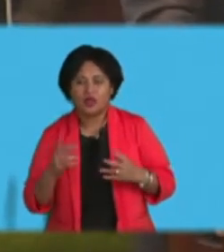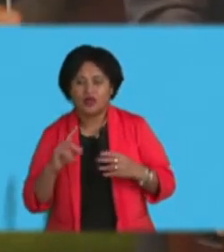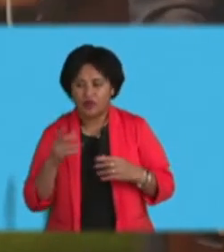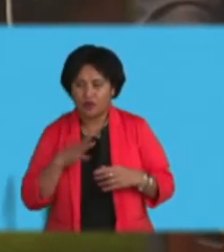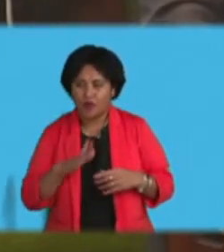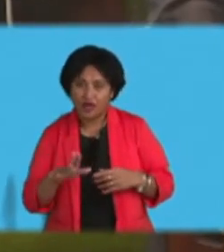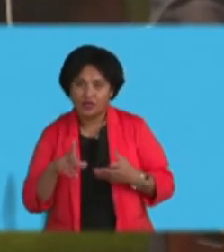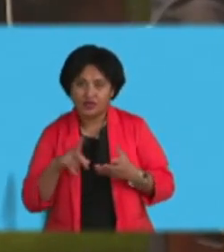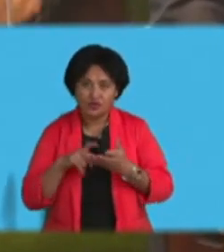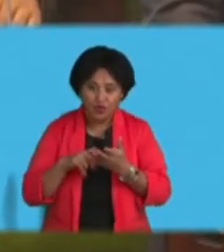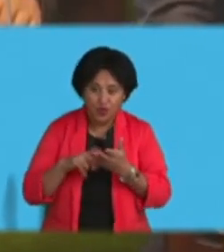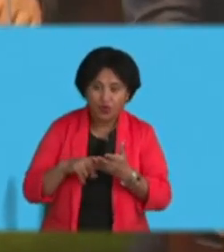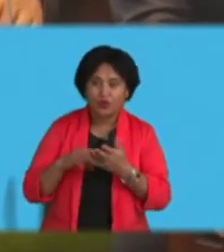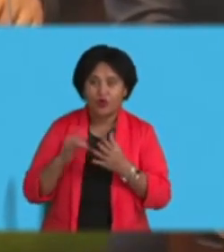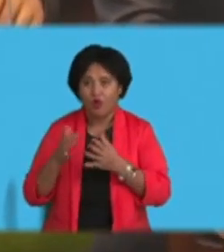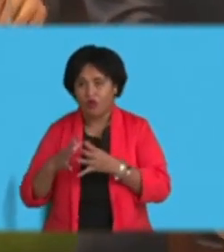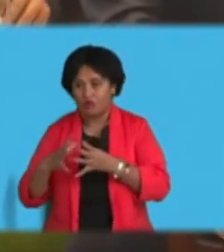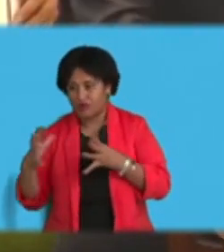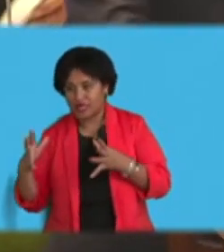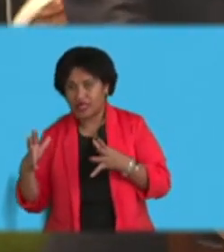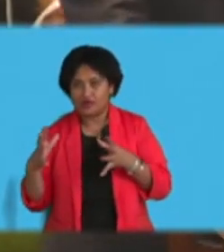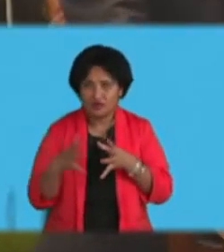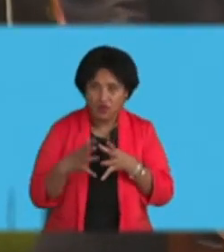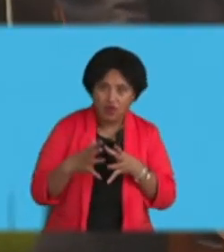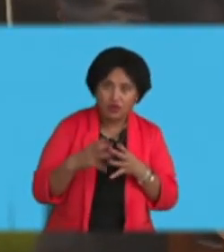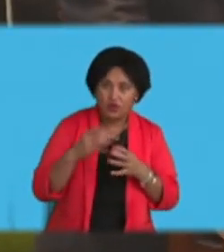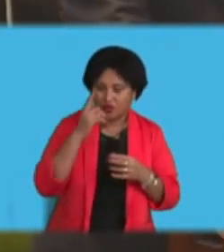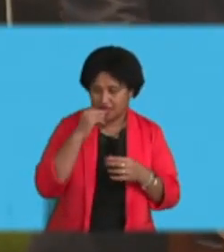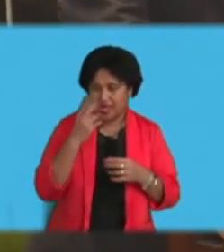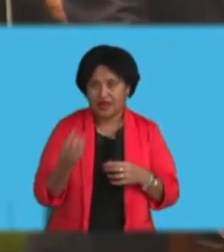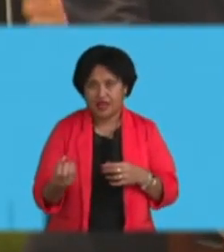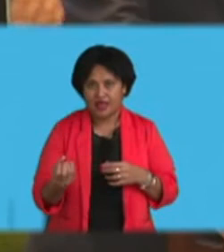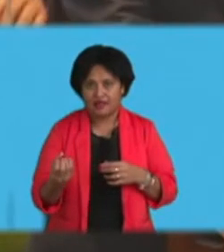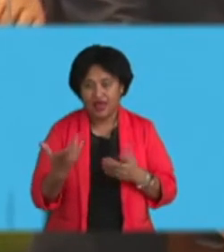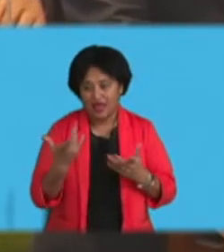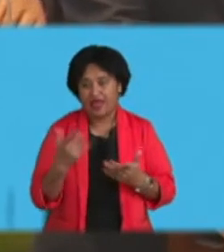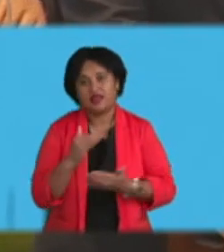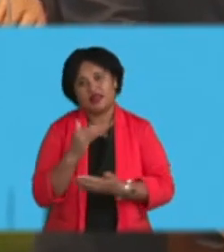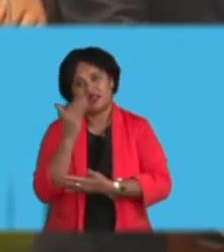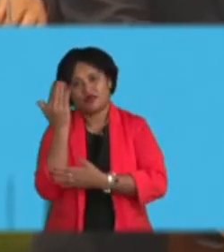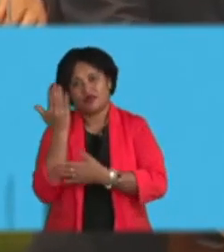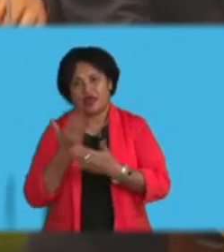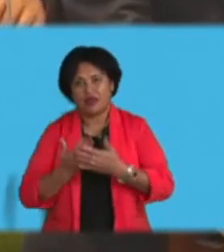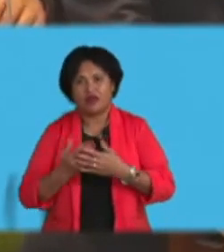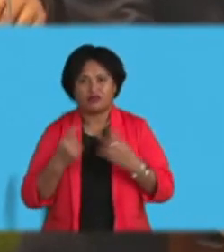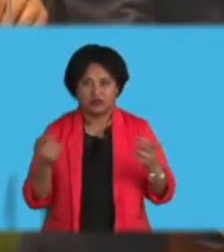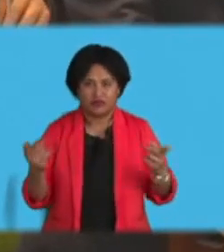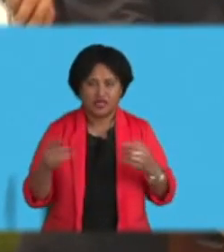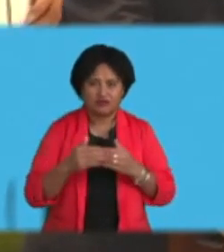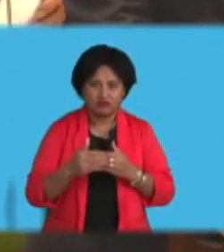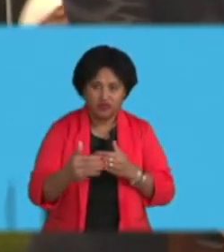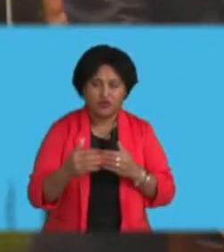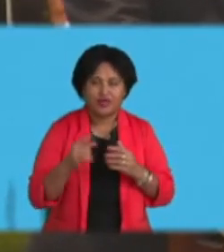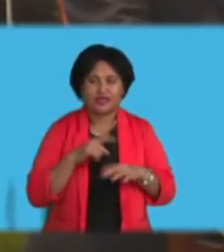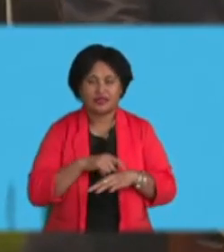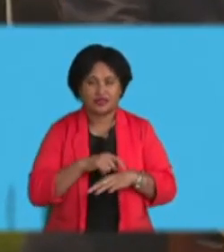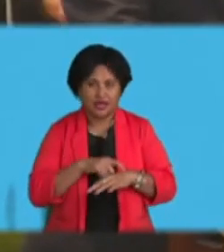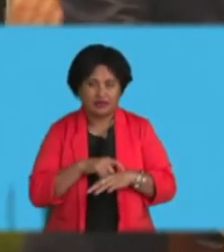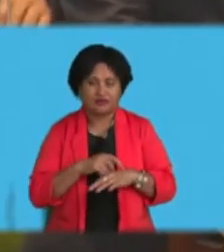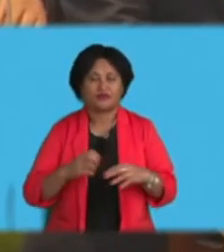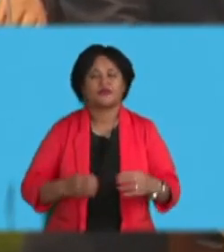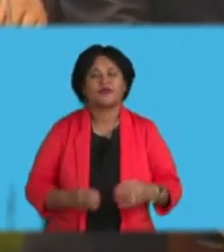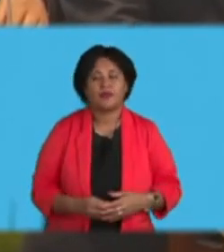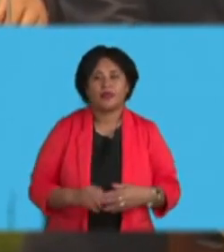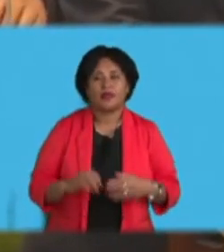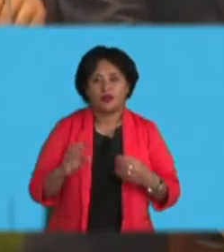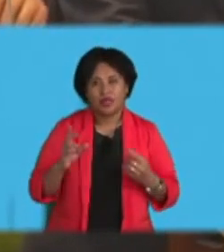number of small-sized bonds, each maturing at different points of time. Fragmentation affects market liquidity adversely, which